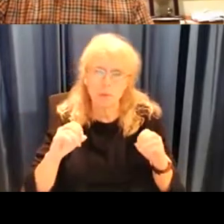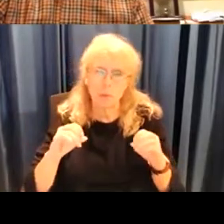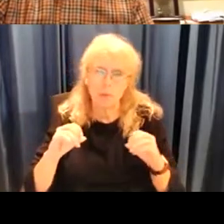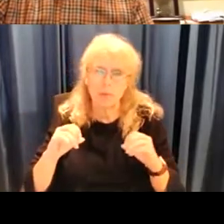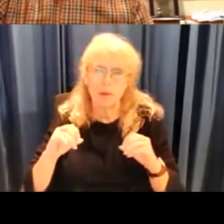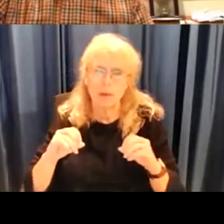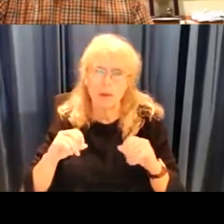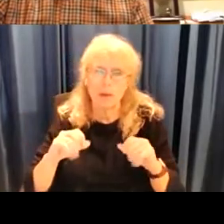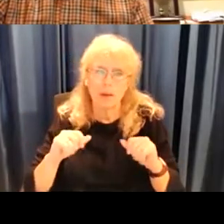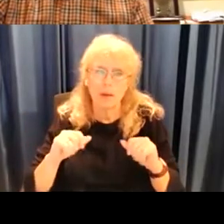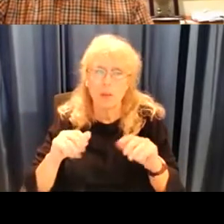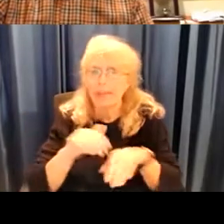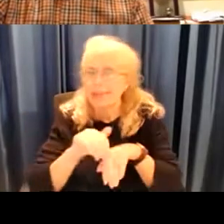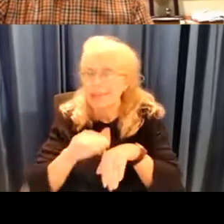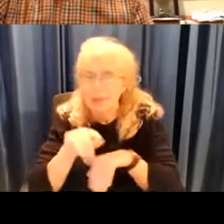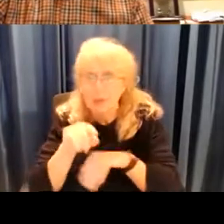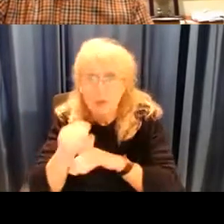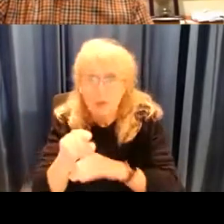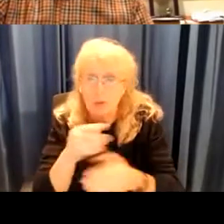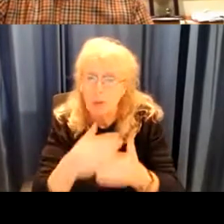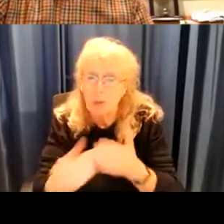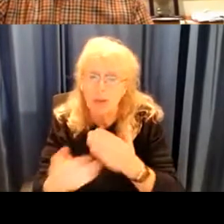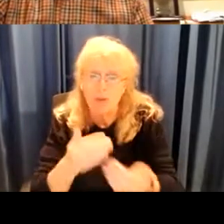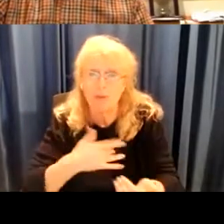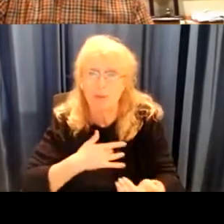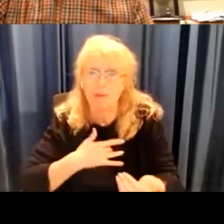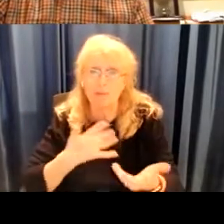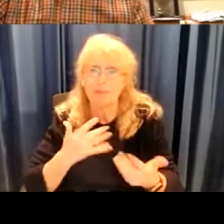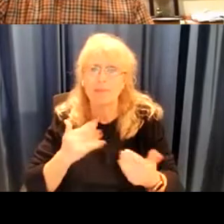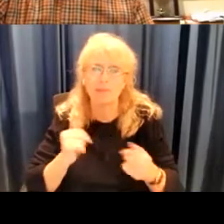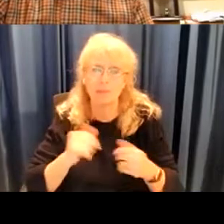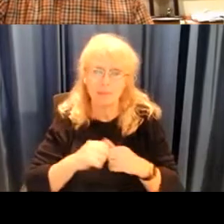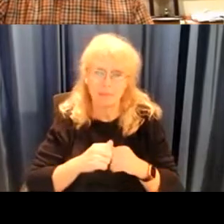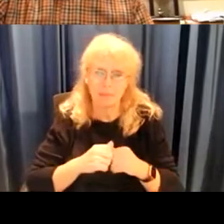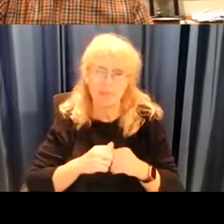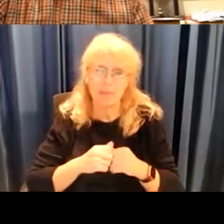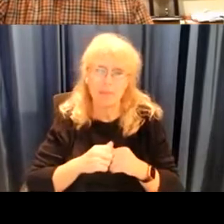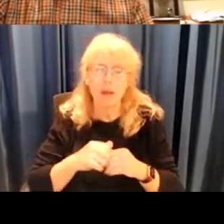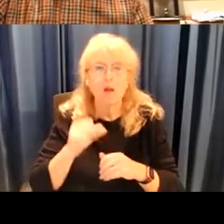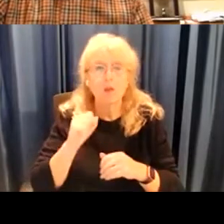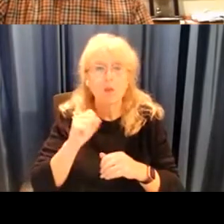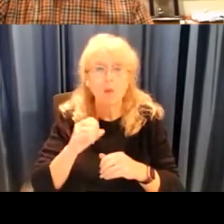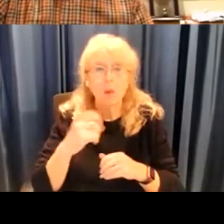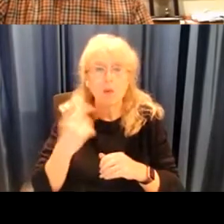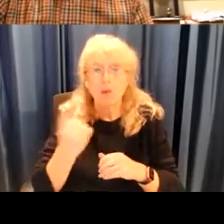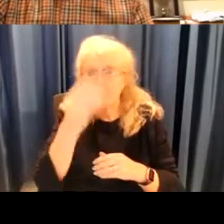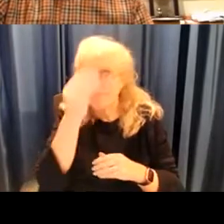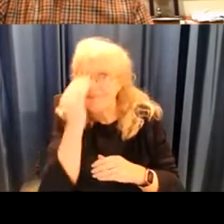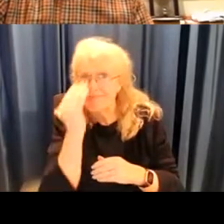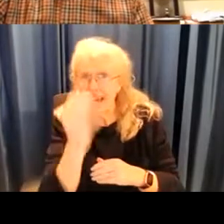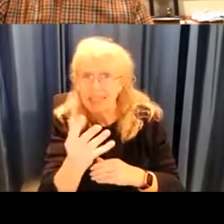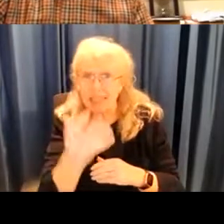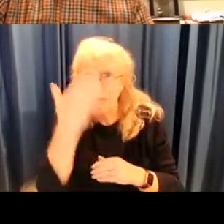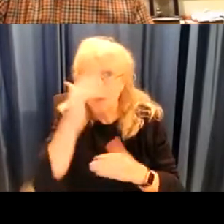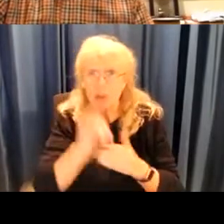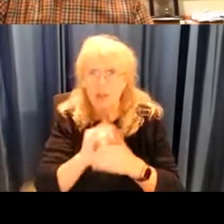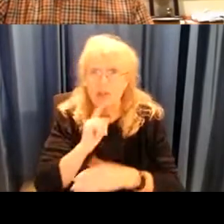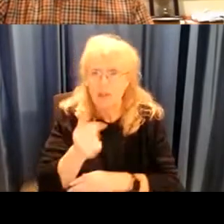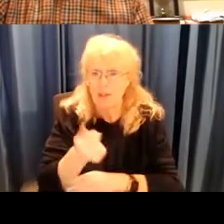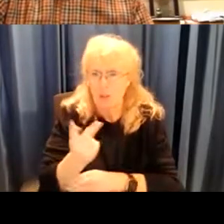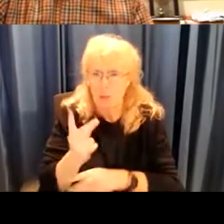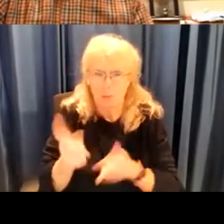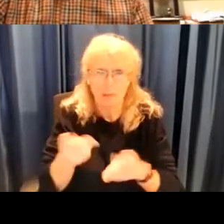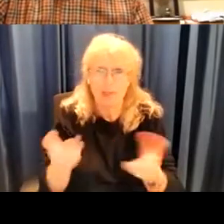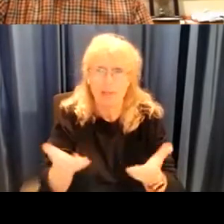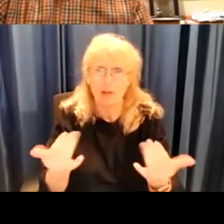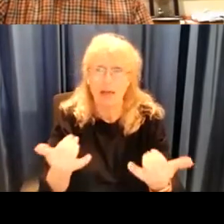them out to you individually if you would like that as well. So just a heads up, I know there's only a few people in this space right now, but just to